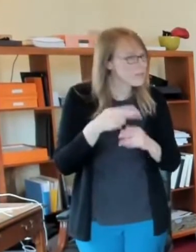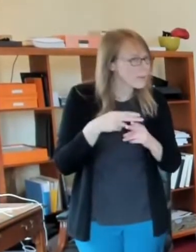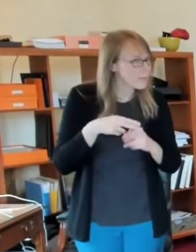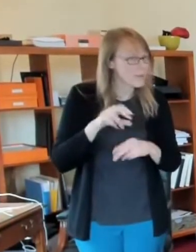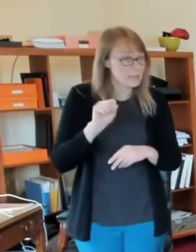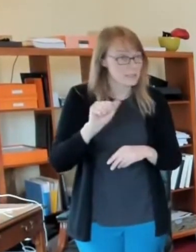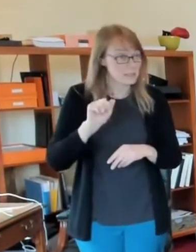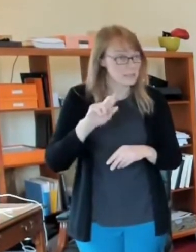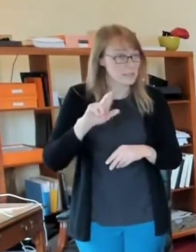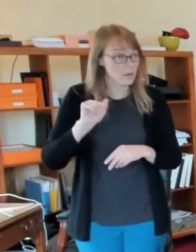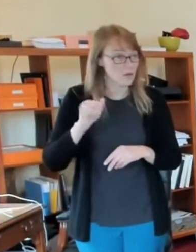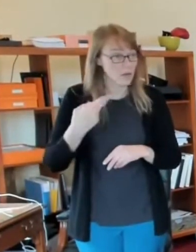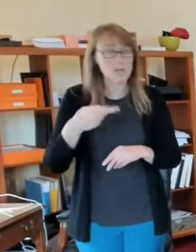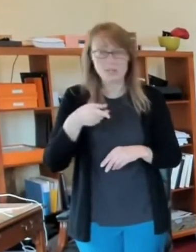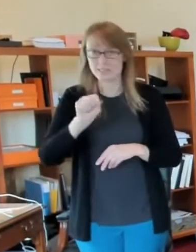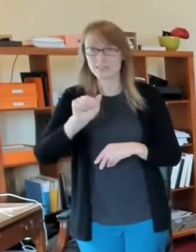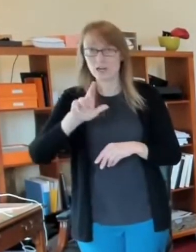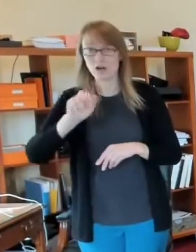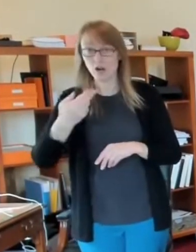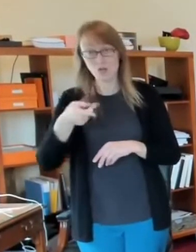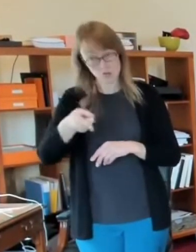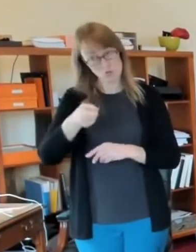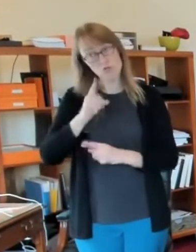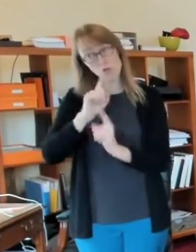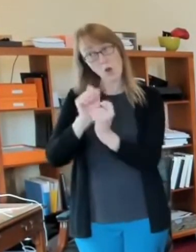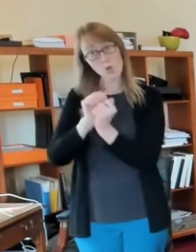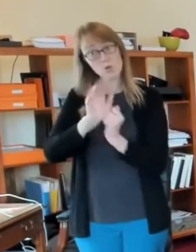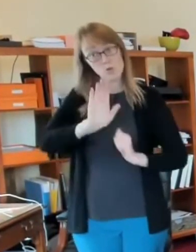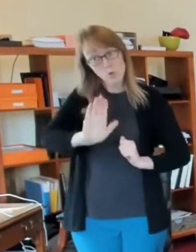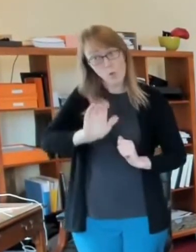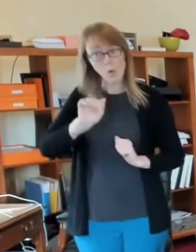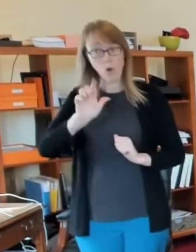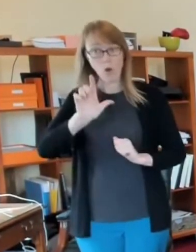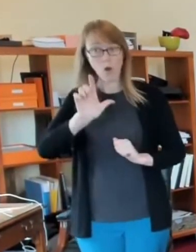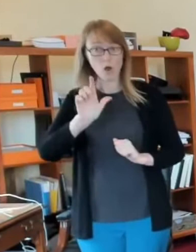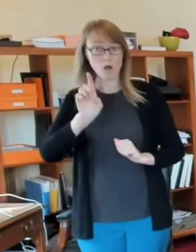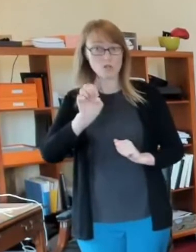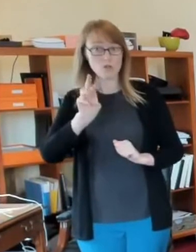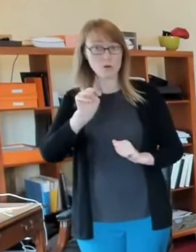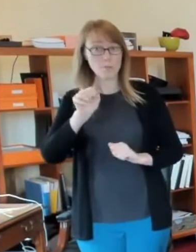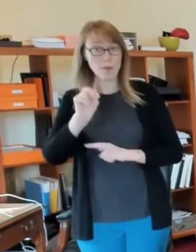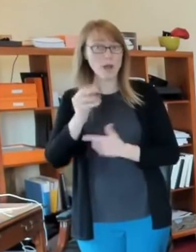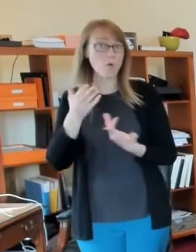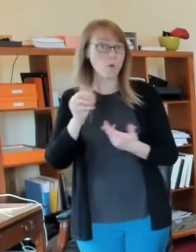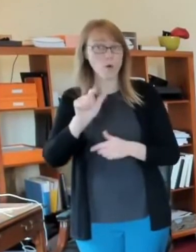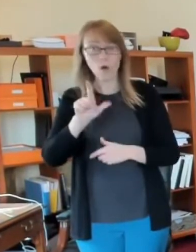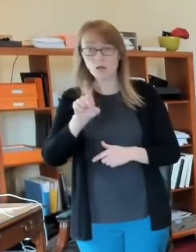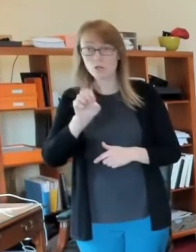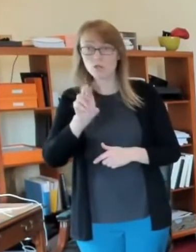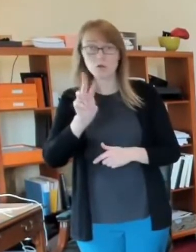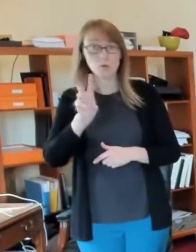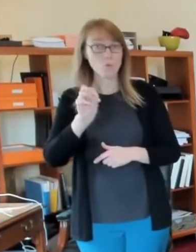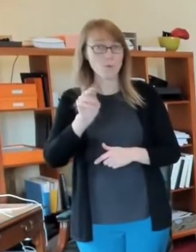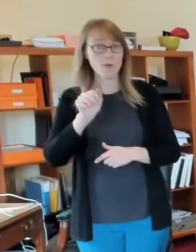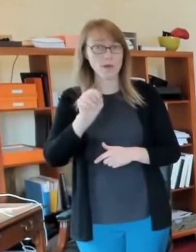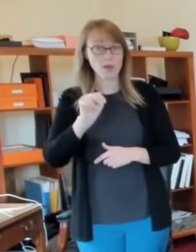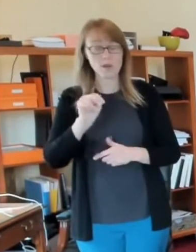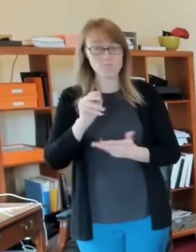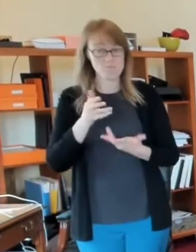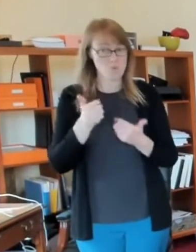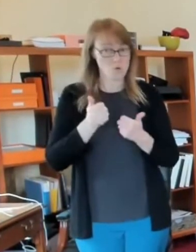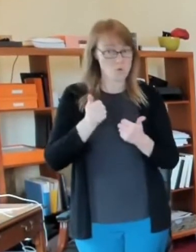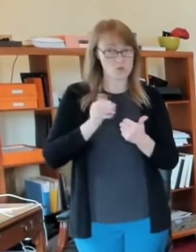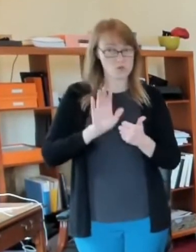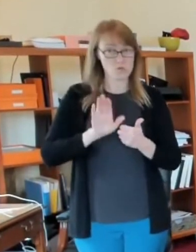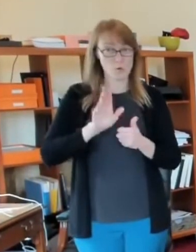just encourage you to talk to your alderman or your alderwoman about that. I don't know what ward you live in, but be